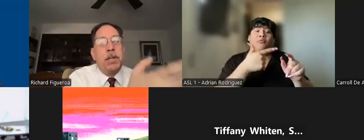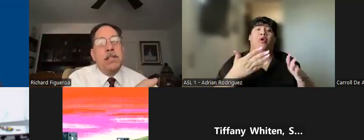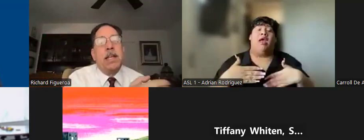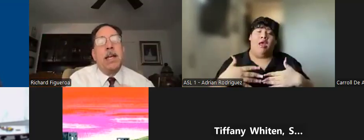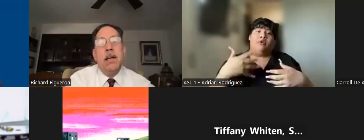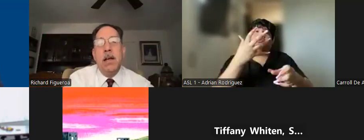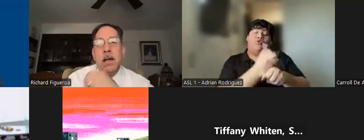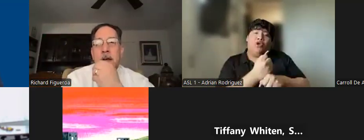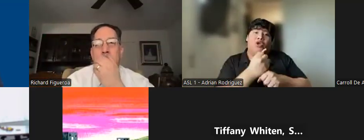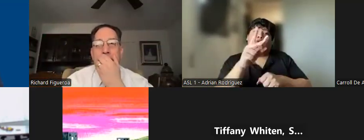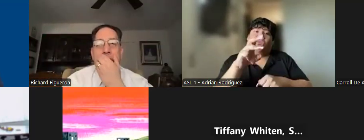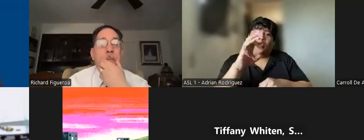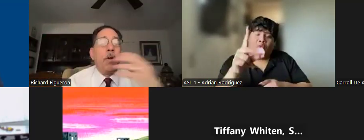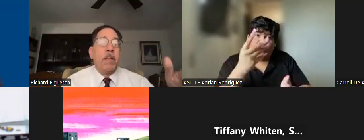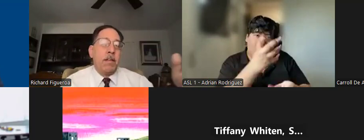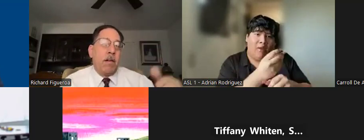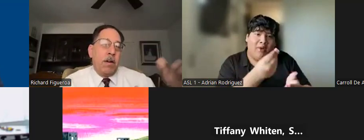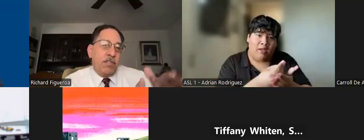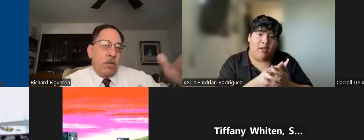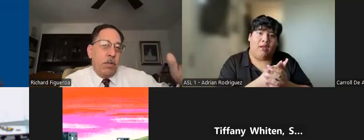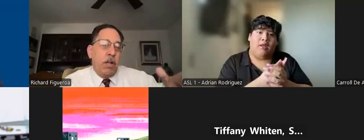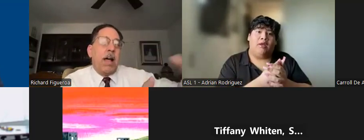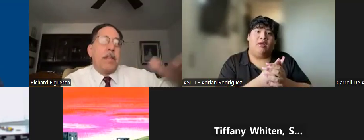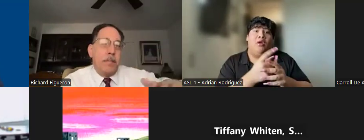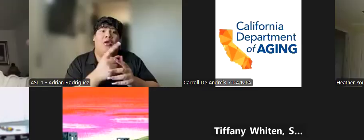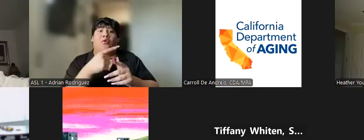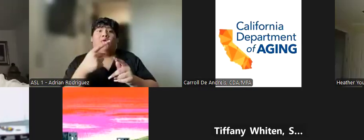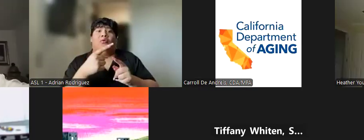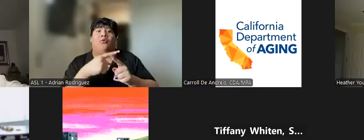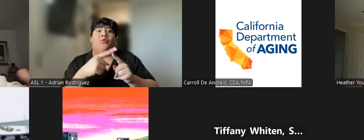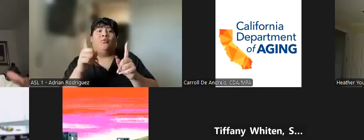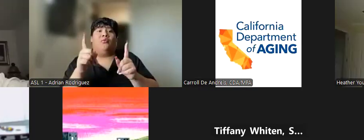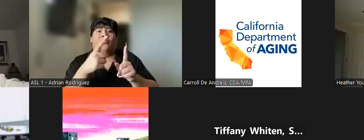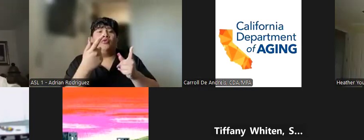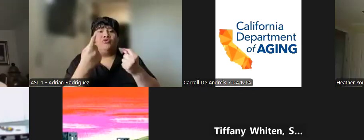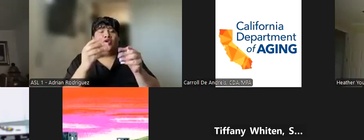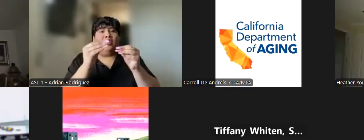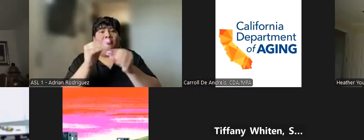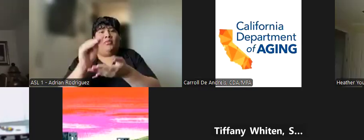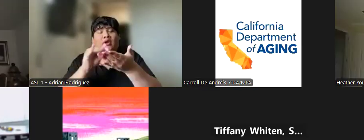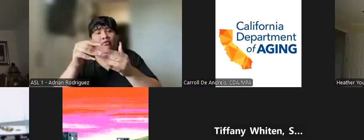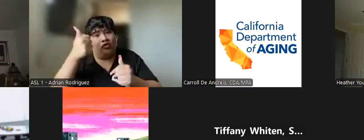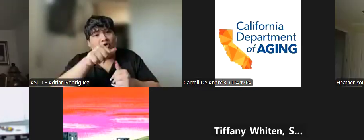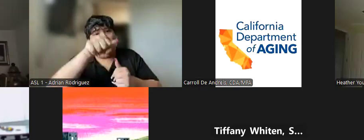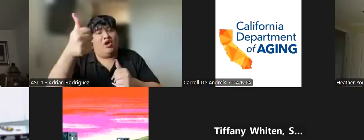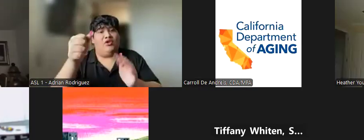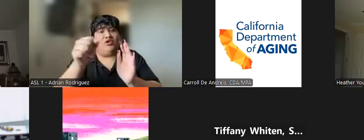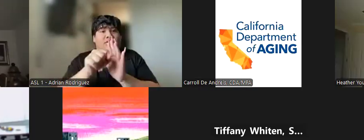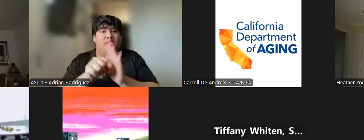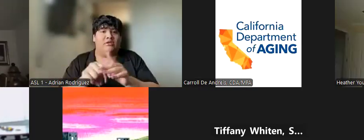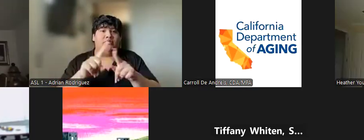very pleased to get, more than our initial allotment that we could apply for. We got some redistribution from other states, and now we're